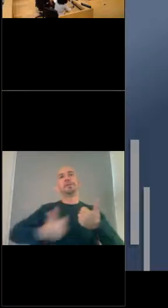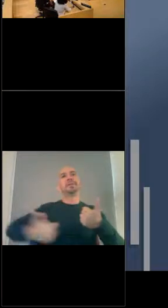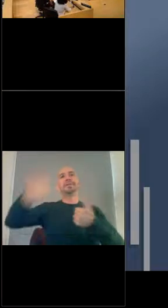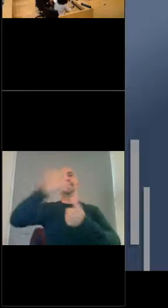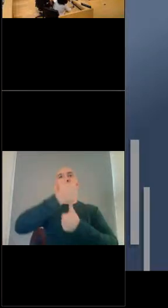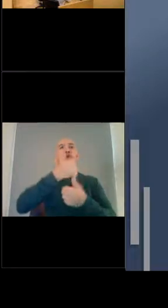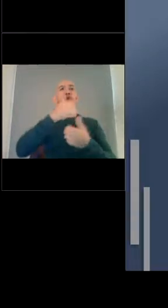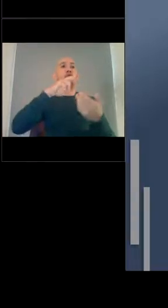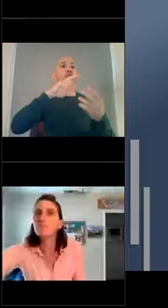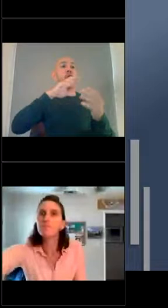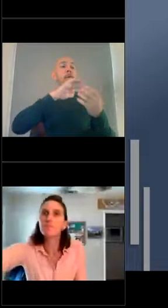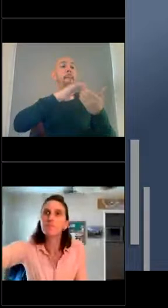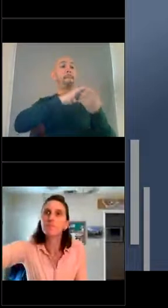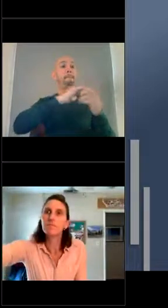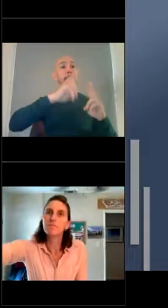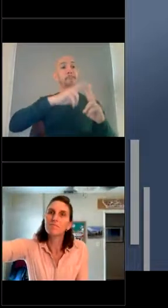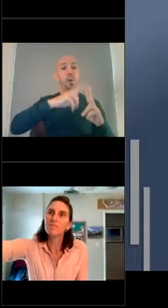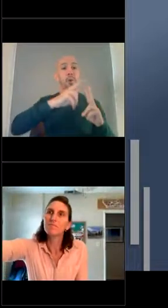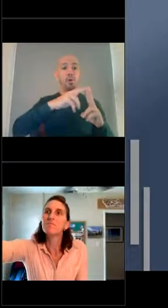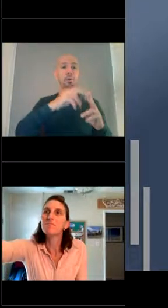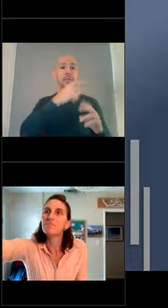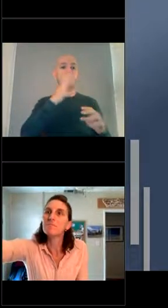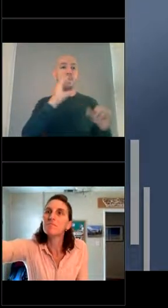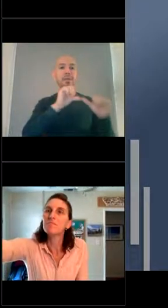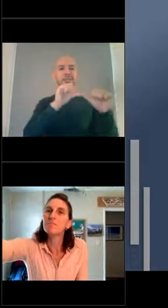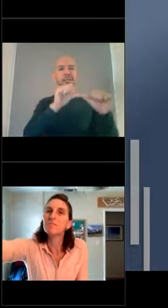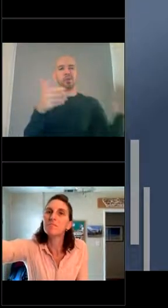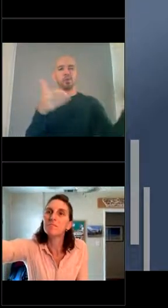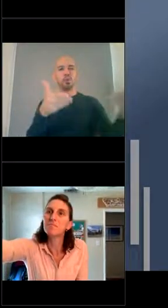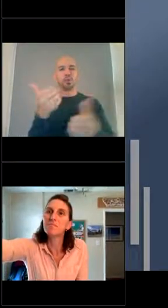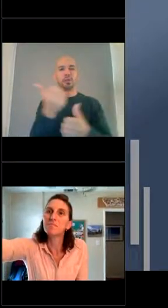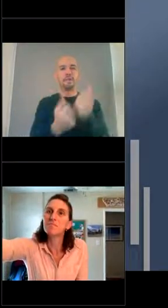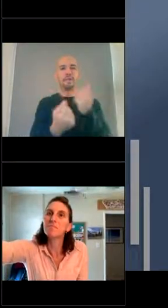sessions and i'll turn it to genie to introduce everyone thanks